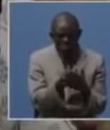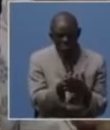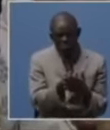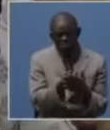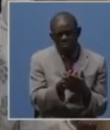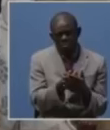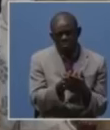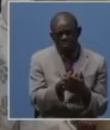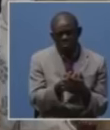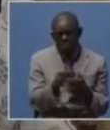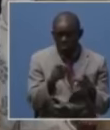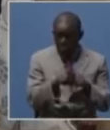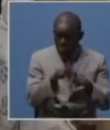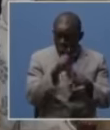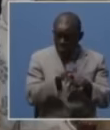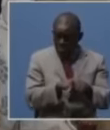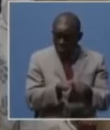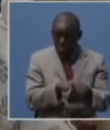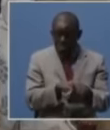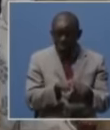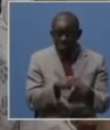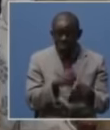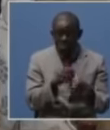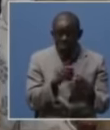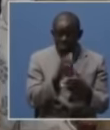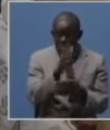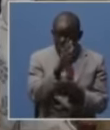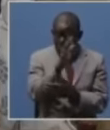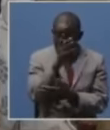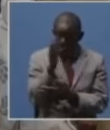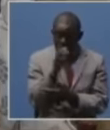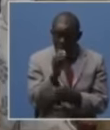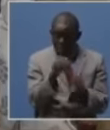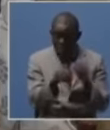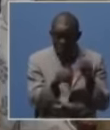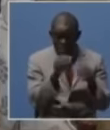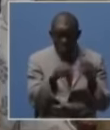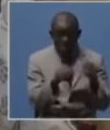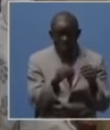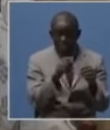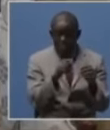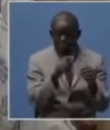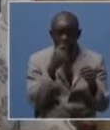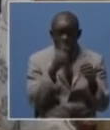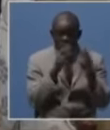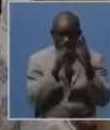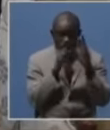we give due respect and honor to President Rupiah Banda.